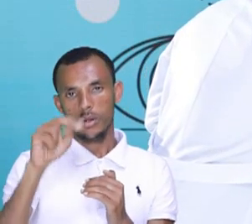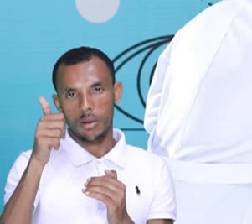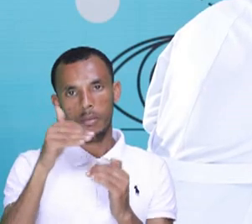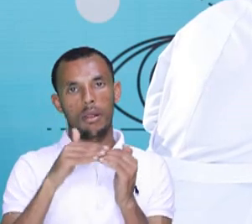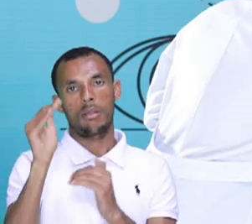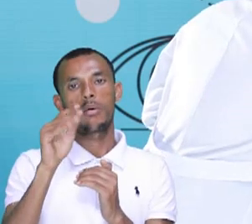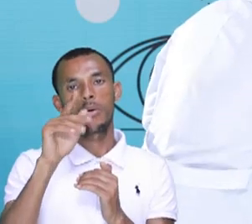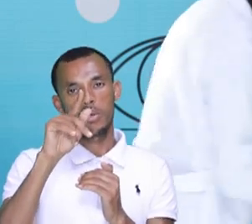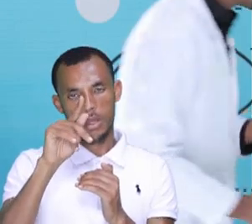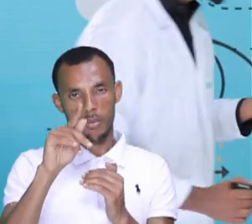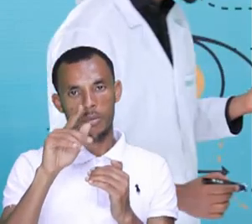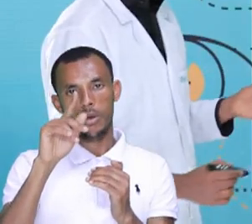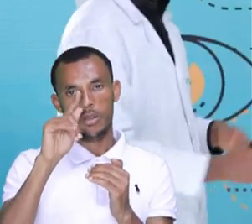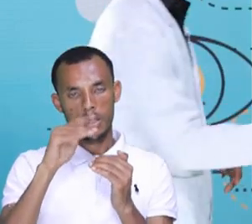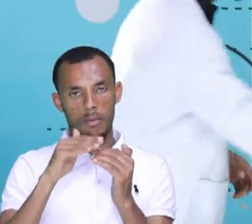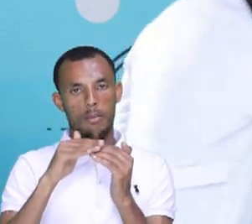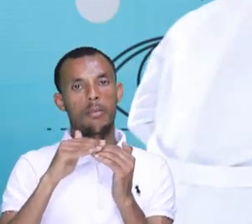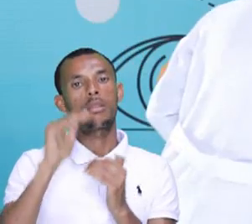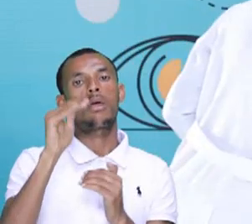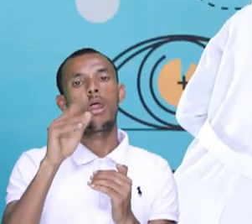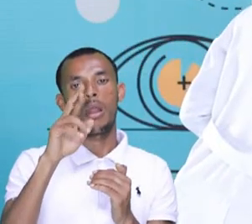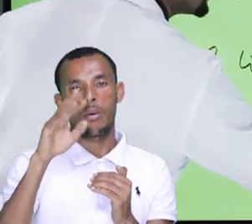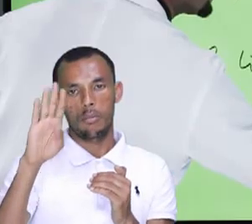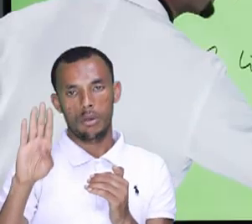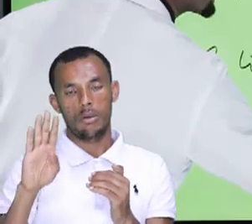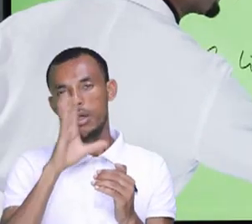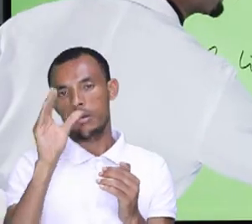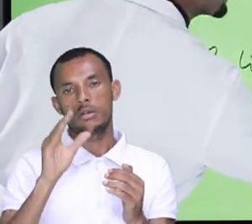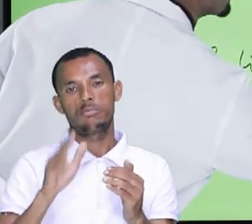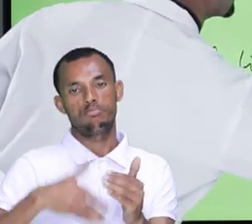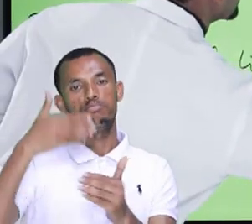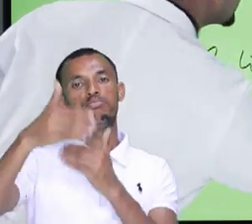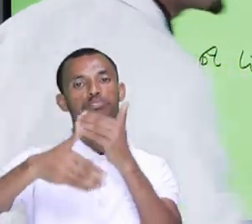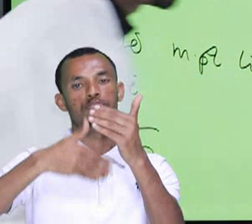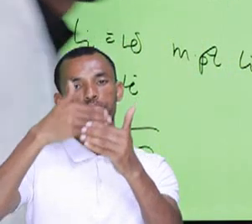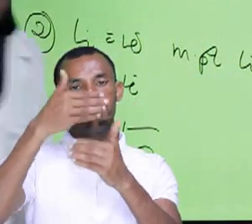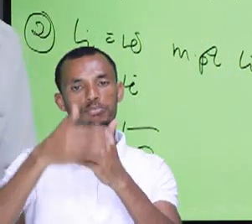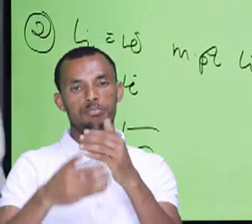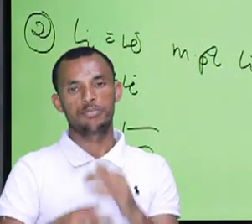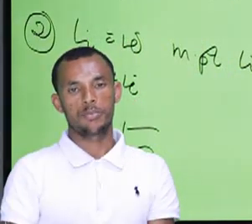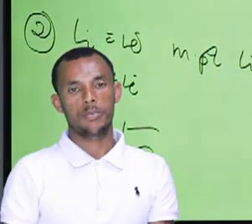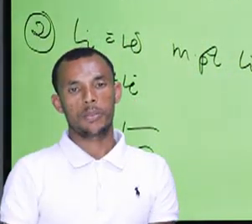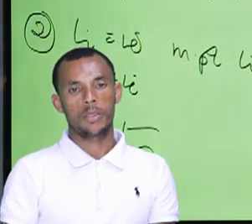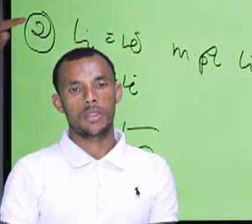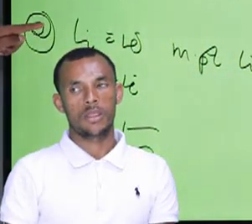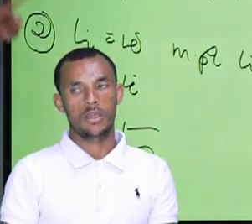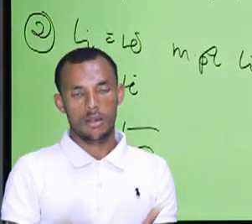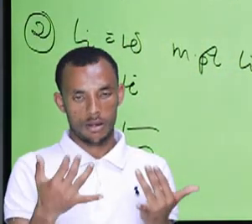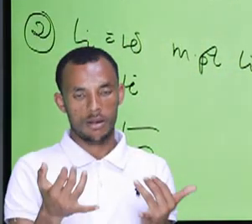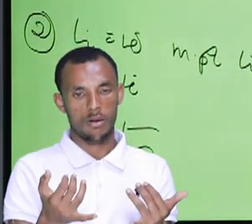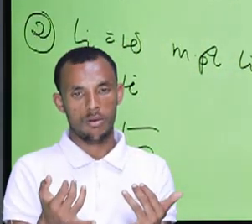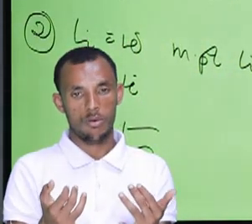than potassium. Potassium is greater than rubidium, and so on. And so on.